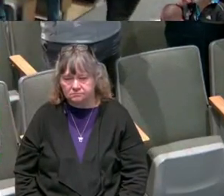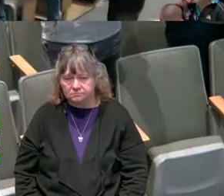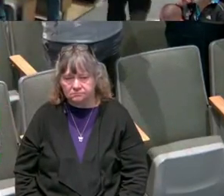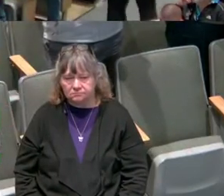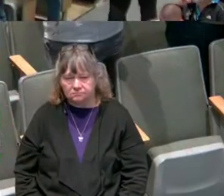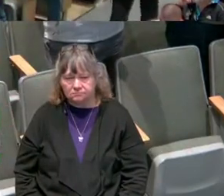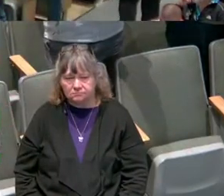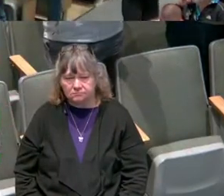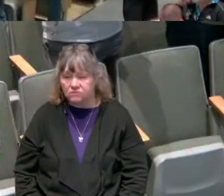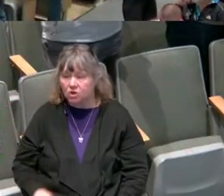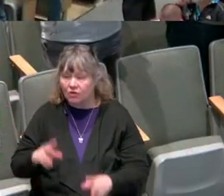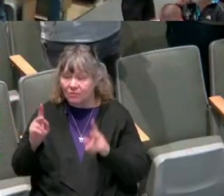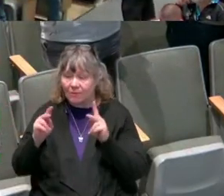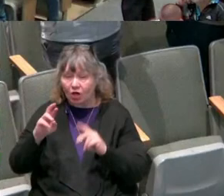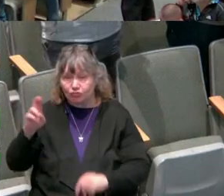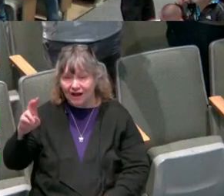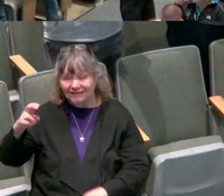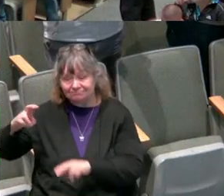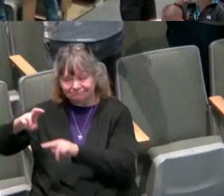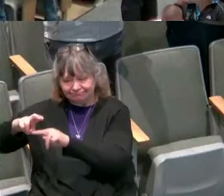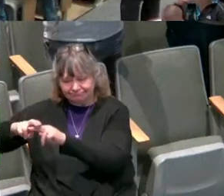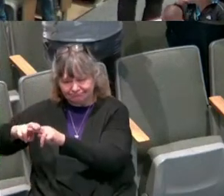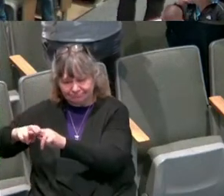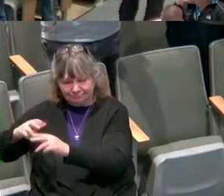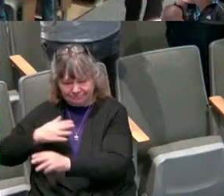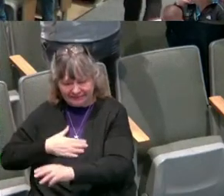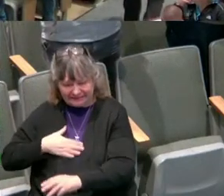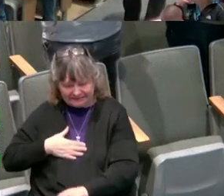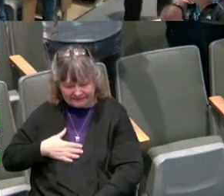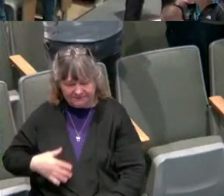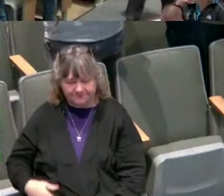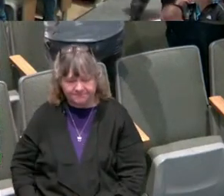okay so the folks on this side may be seated